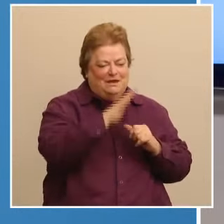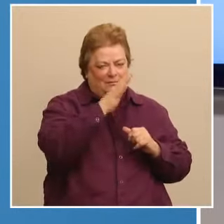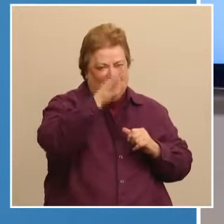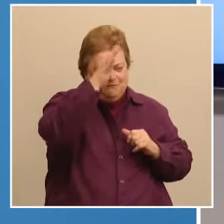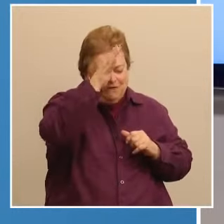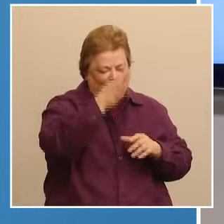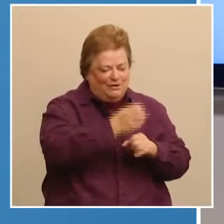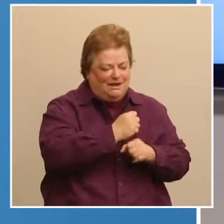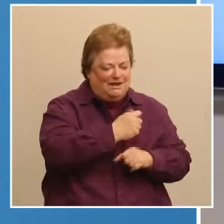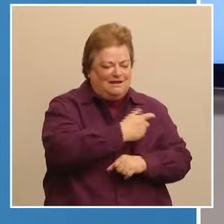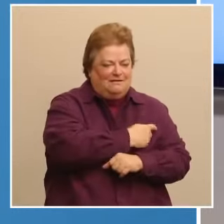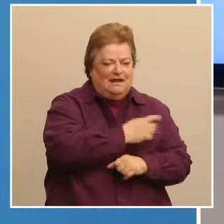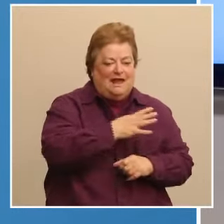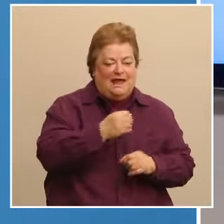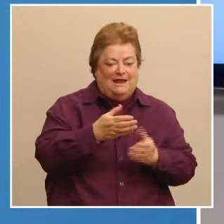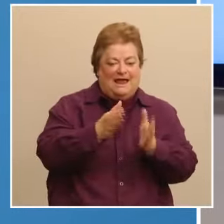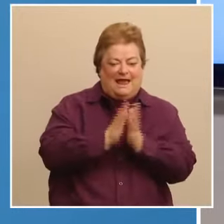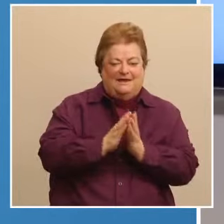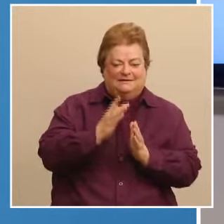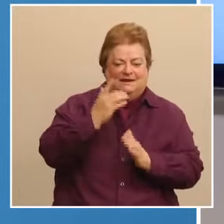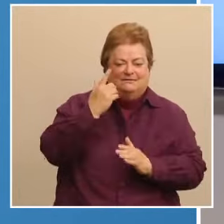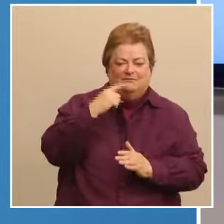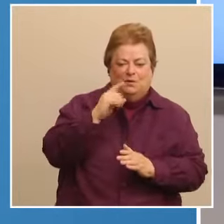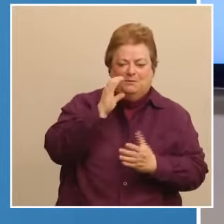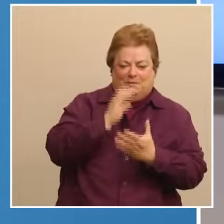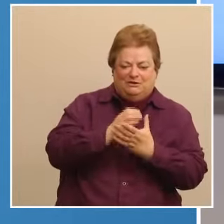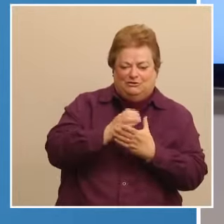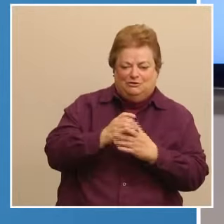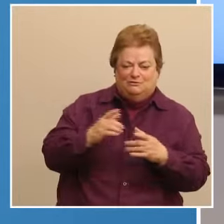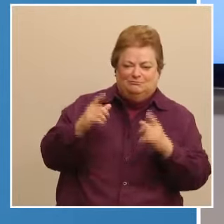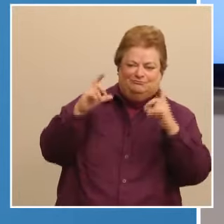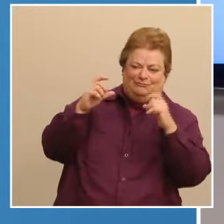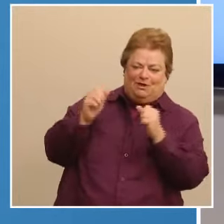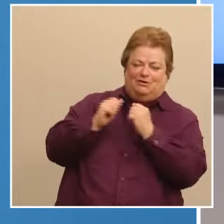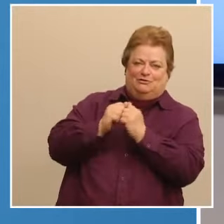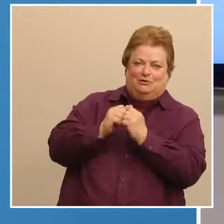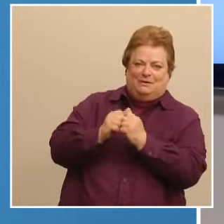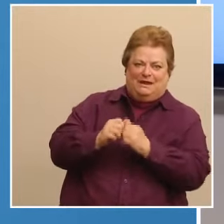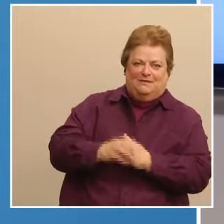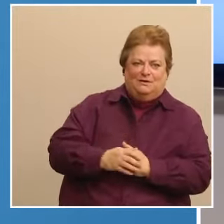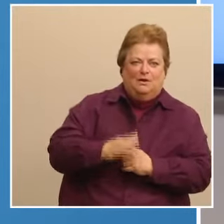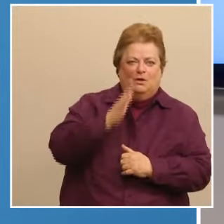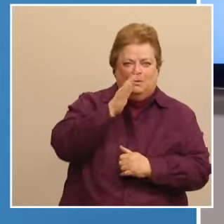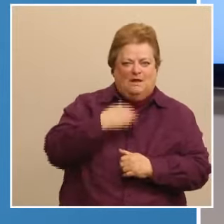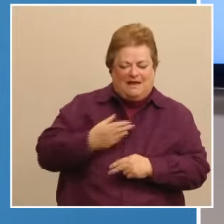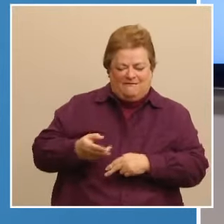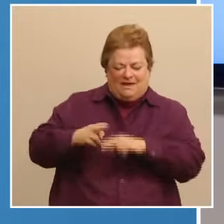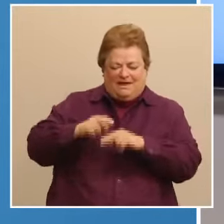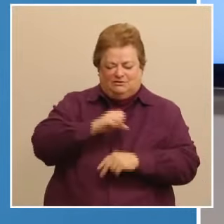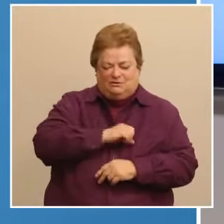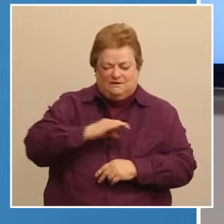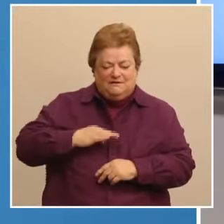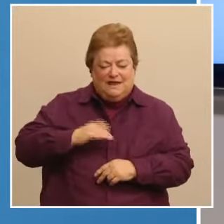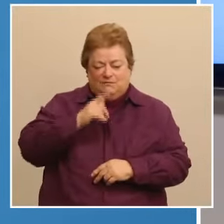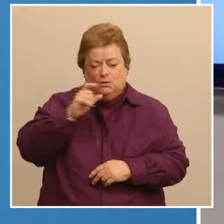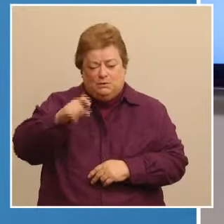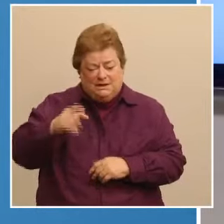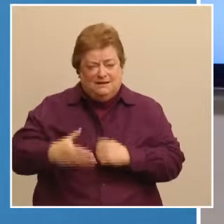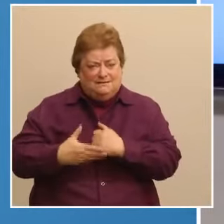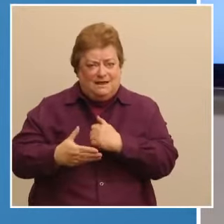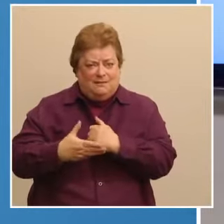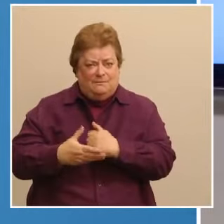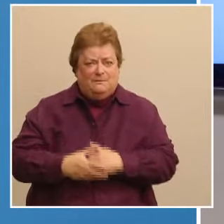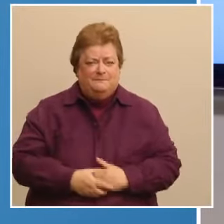vaccinated and asking for pictures to be taken together. Extra staff will be on hand to help those who may need